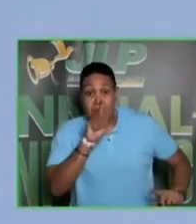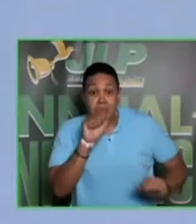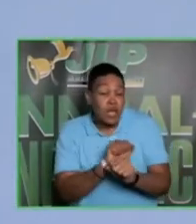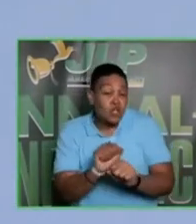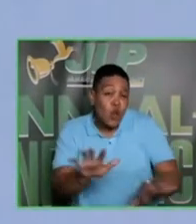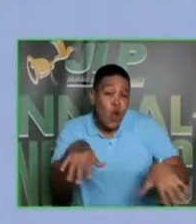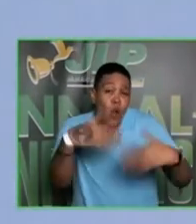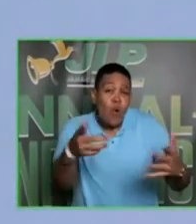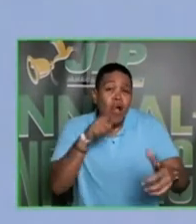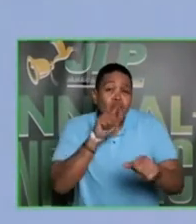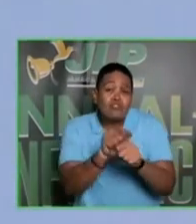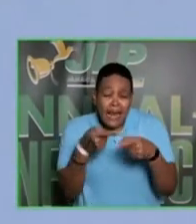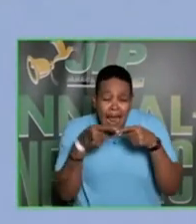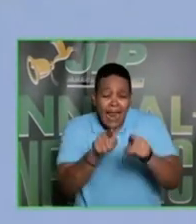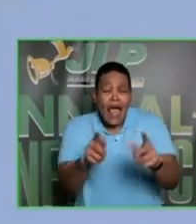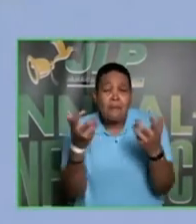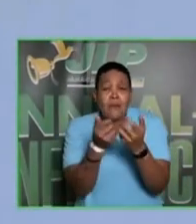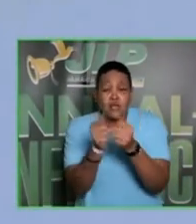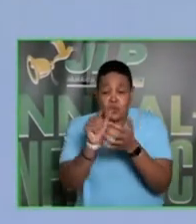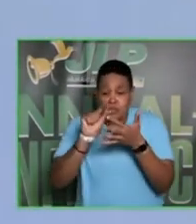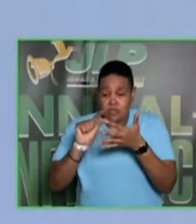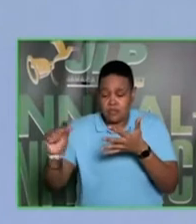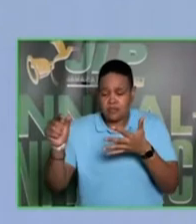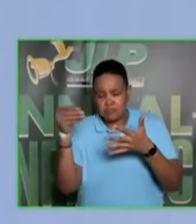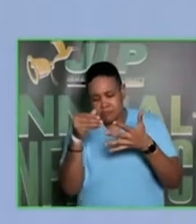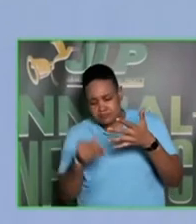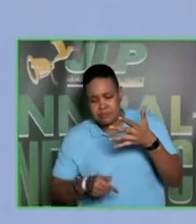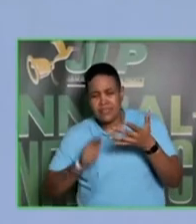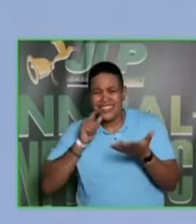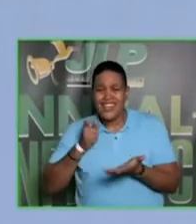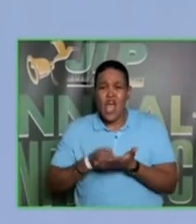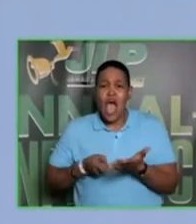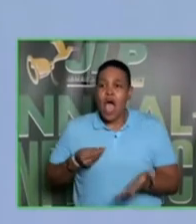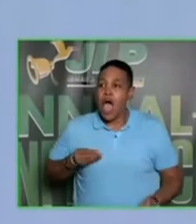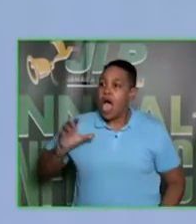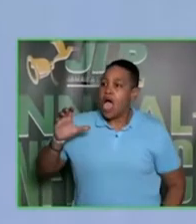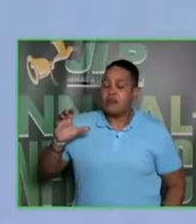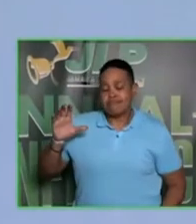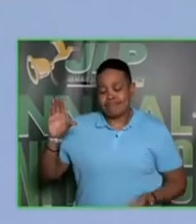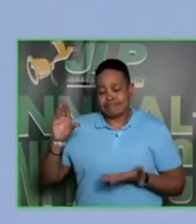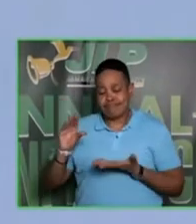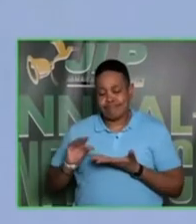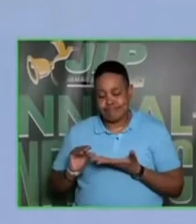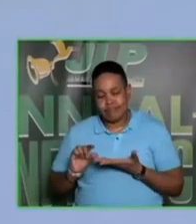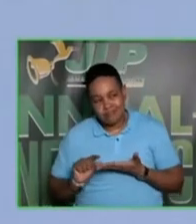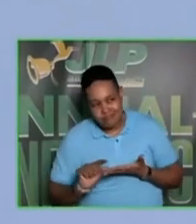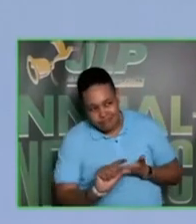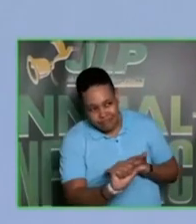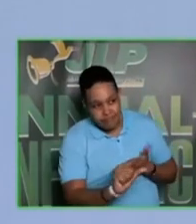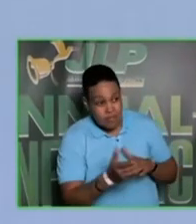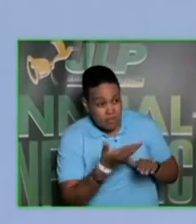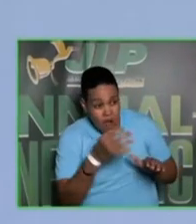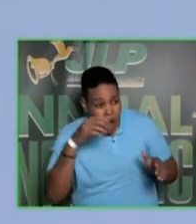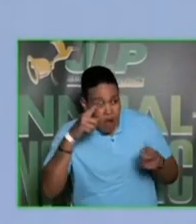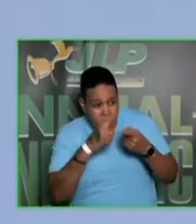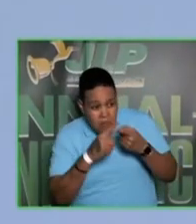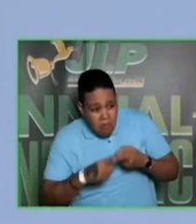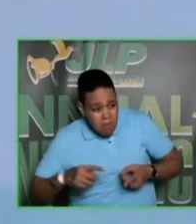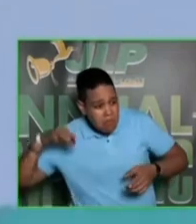ensure that it aligns with incentives, reduce the cost of onboarding, and increase options to the